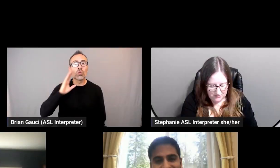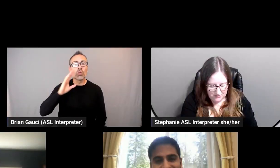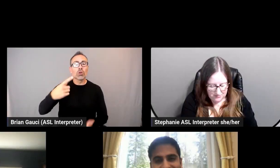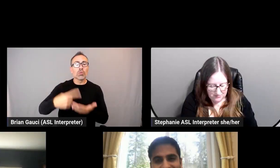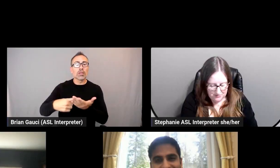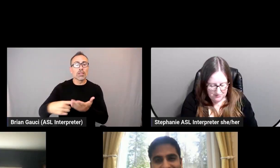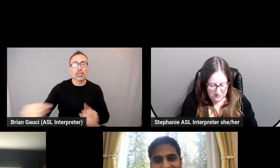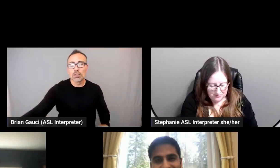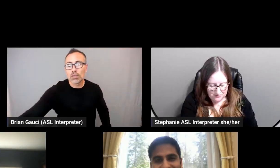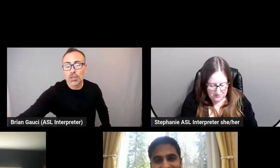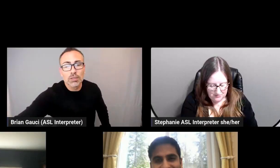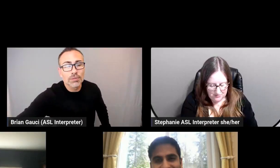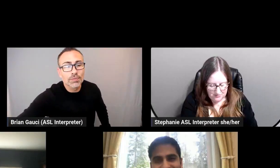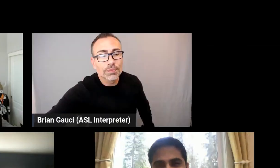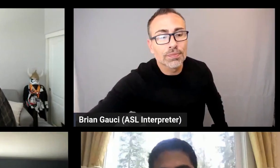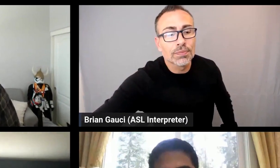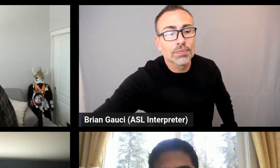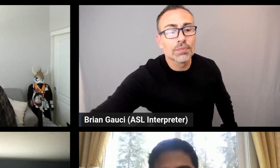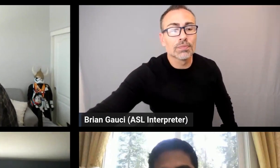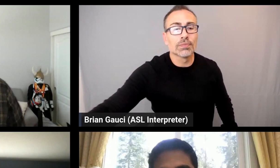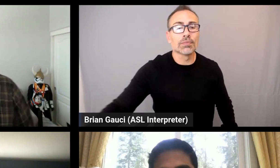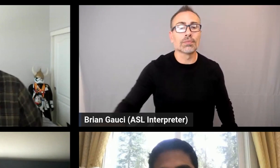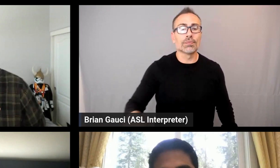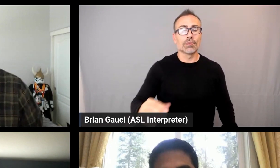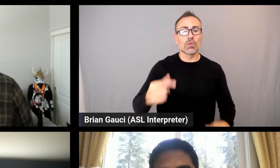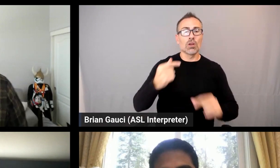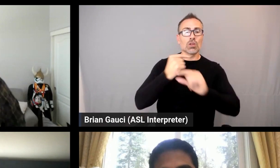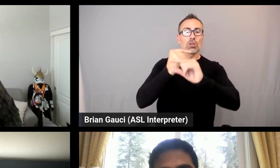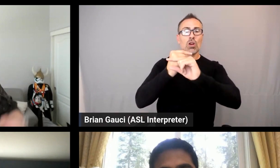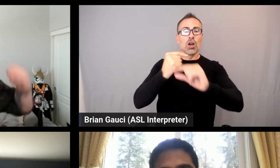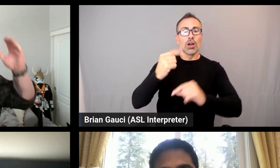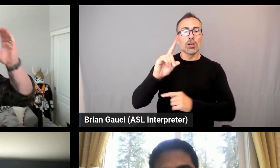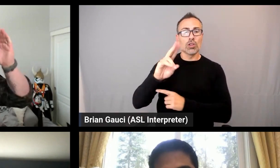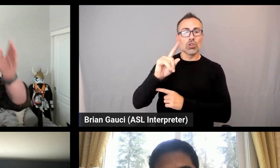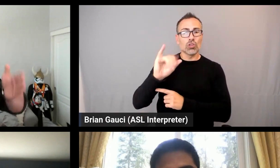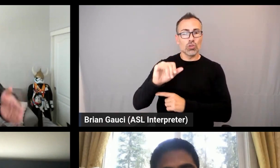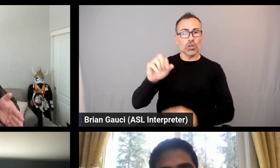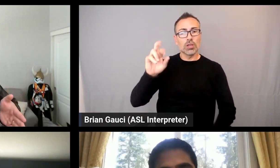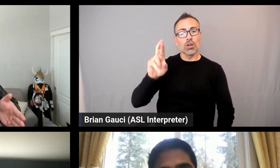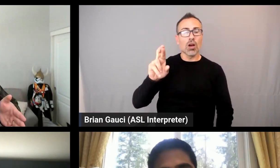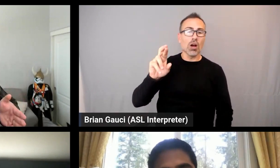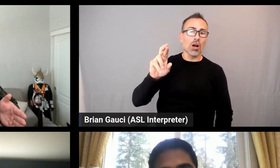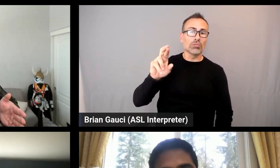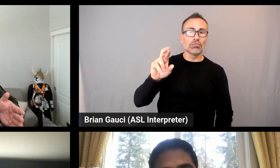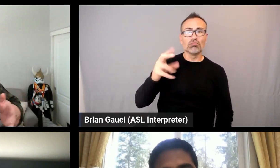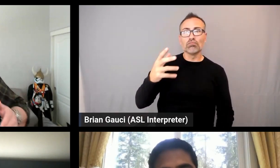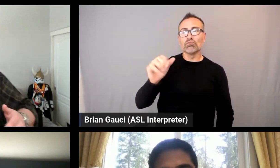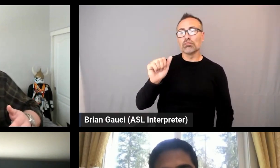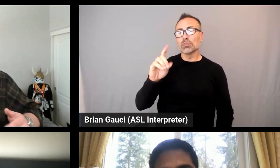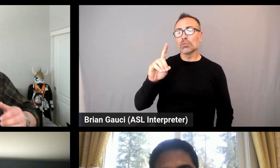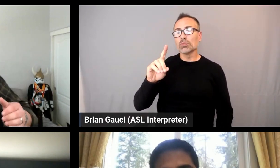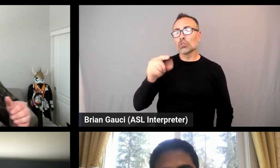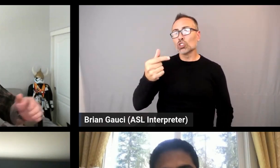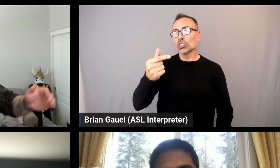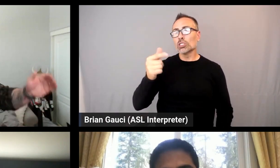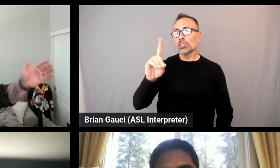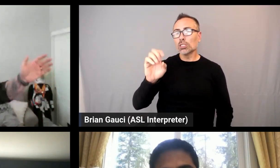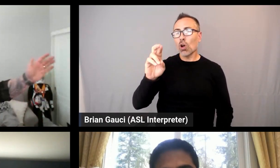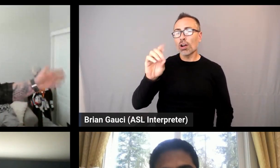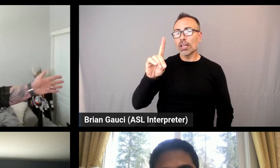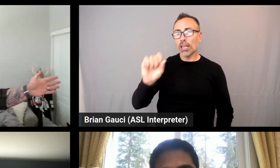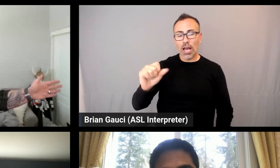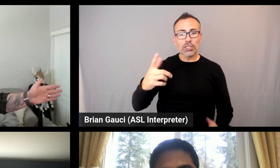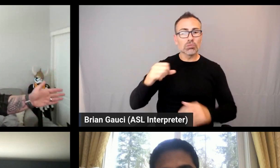RDS protection findings. And what's really awesome and unique here is that we have a principal from GuardDuty, we have a principal